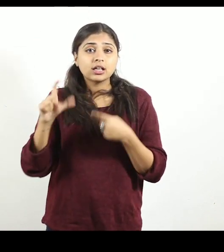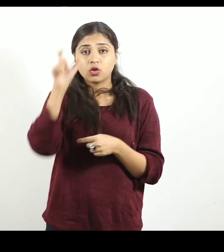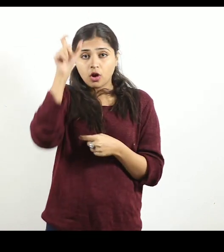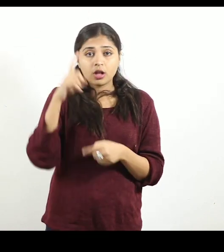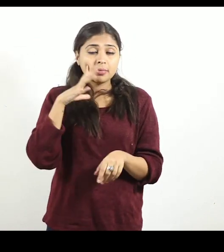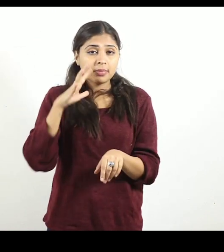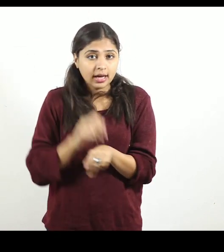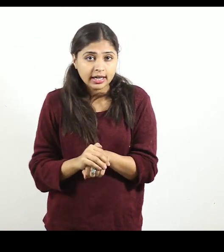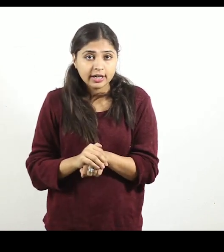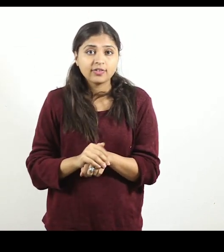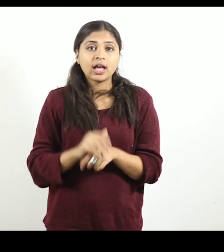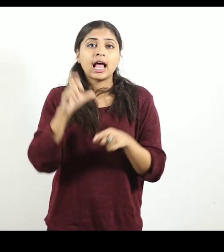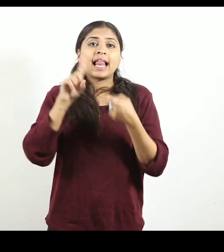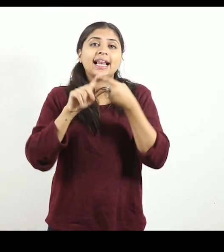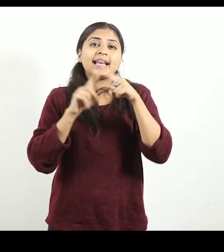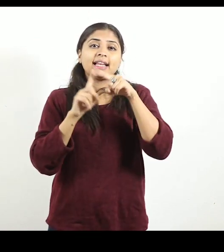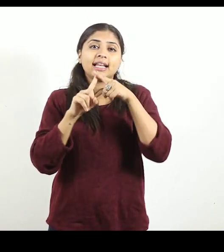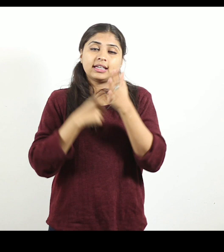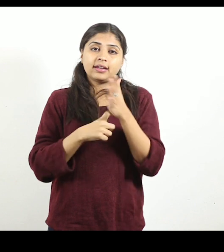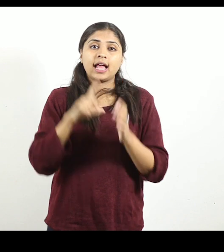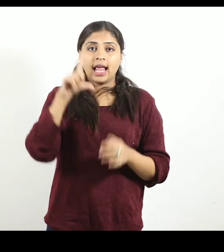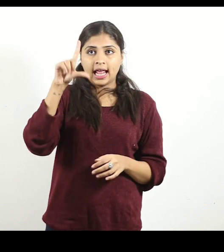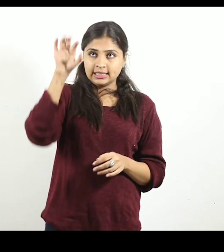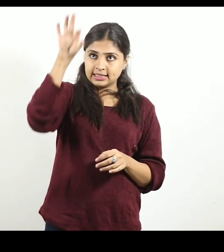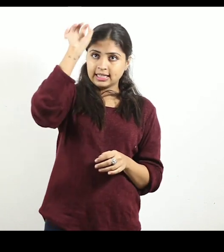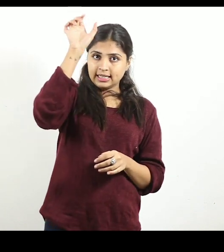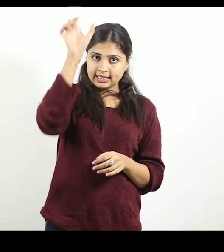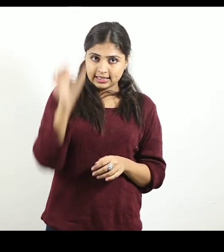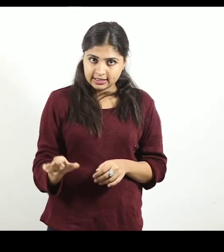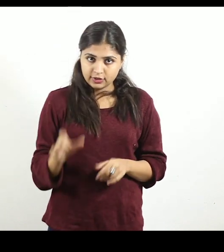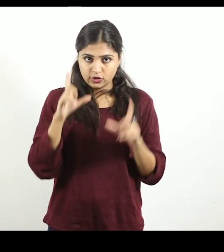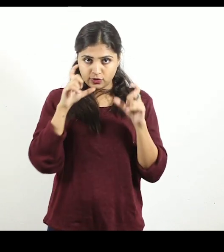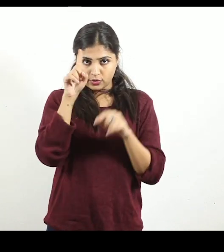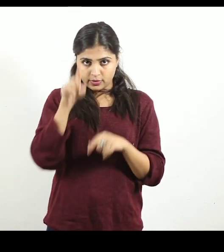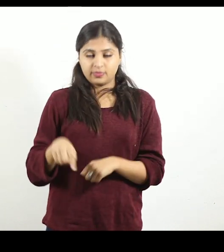identified by letters. Column L is selected in the image below.